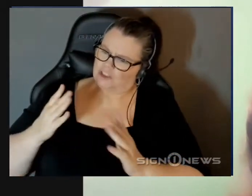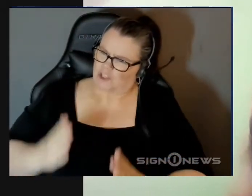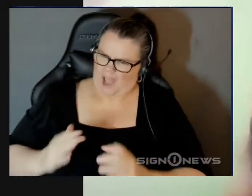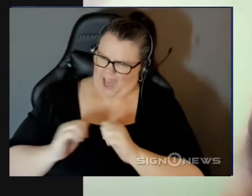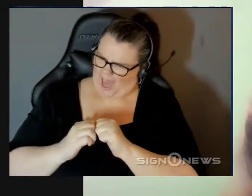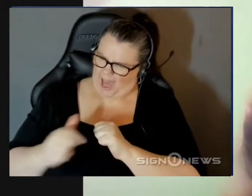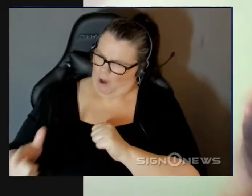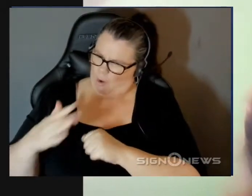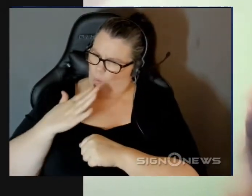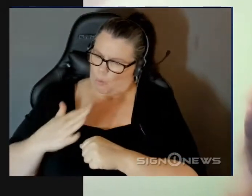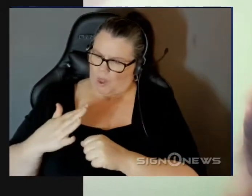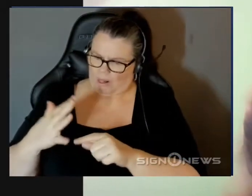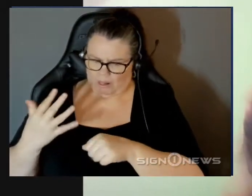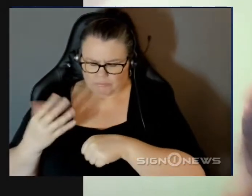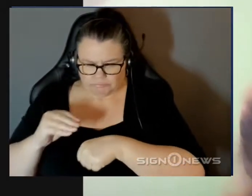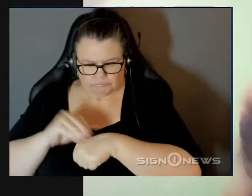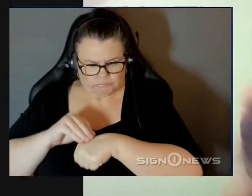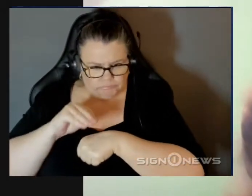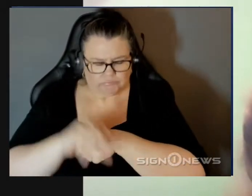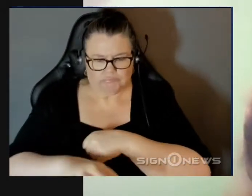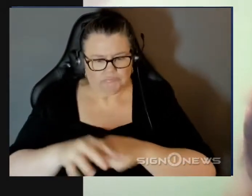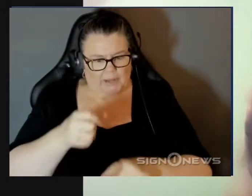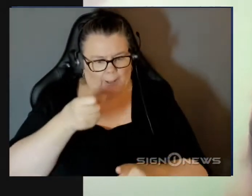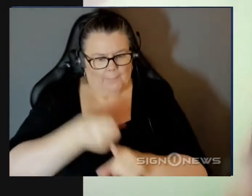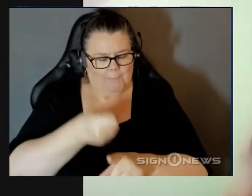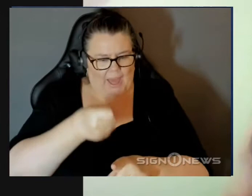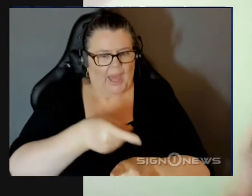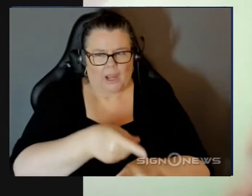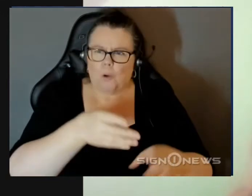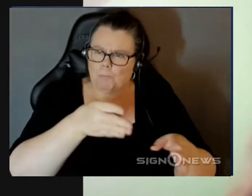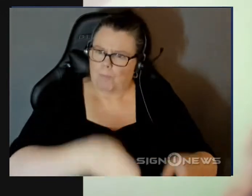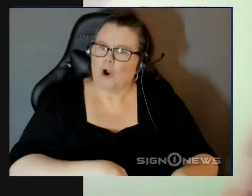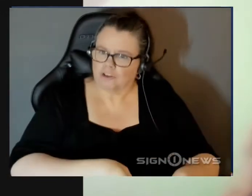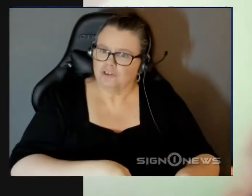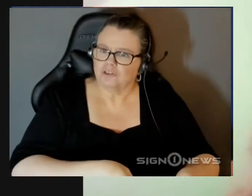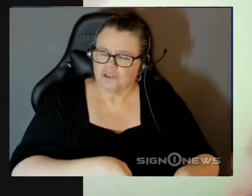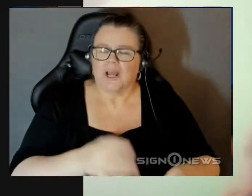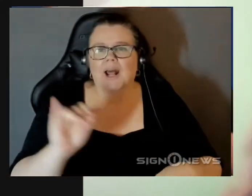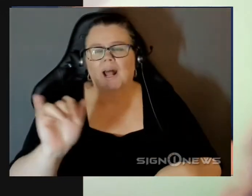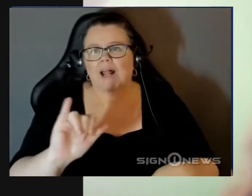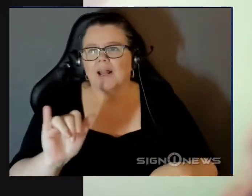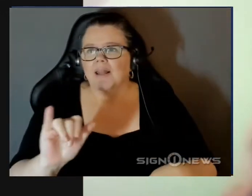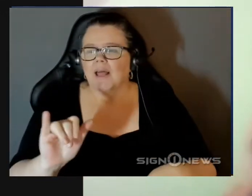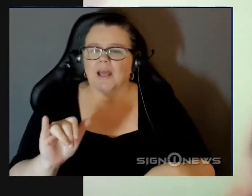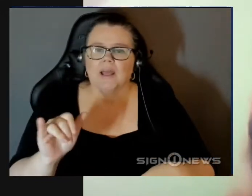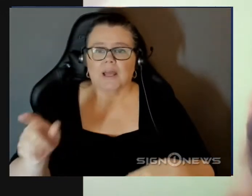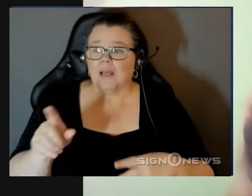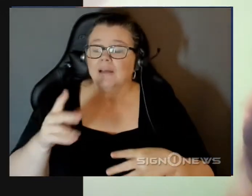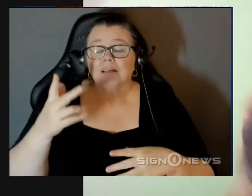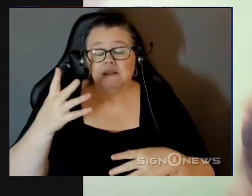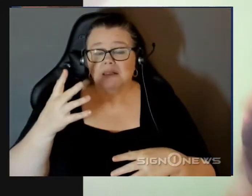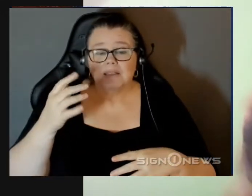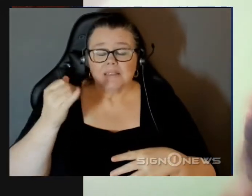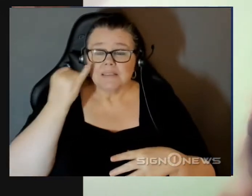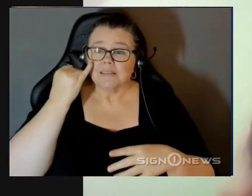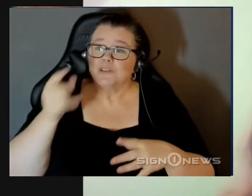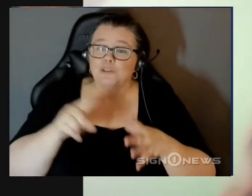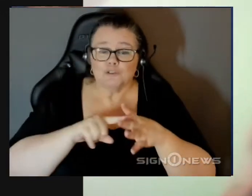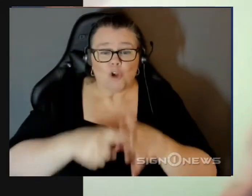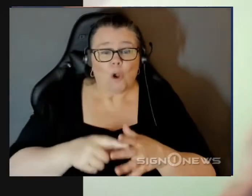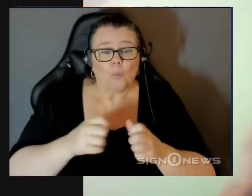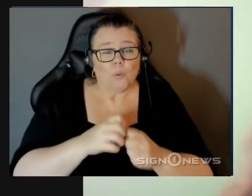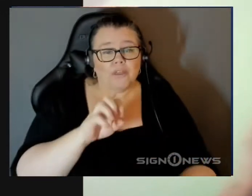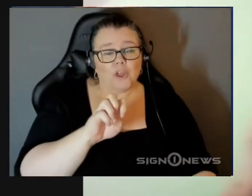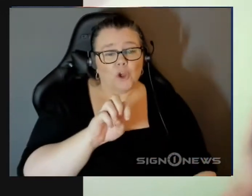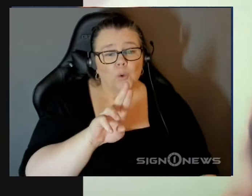and context for what guardianship means to people by looking at, like, beginning in the eugenics movement and people not having